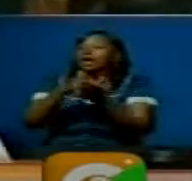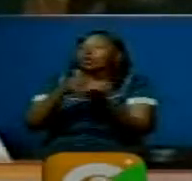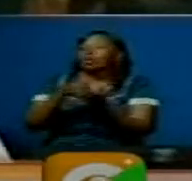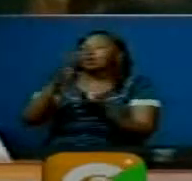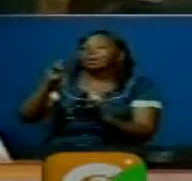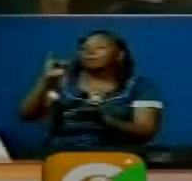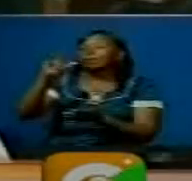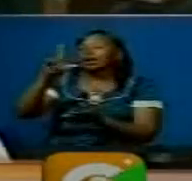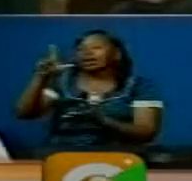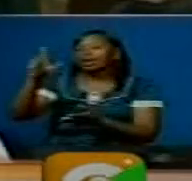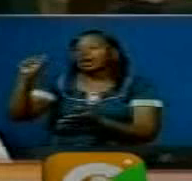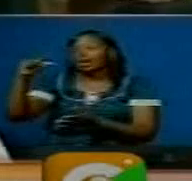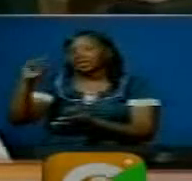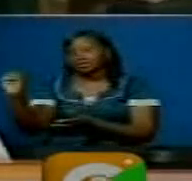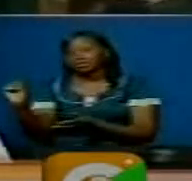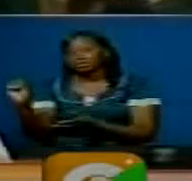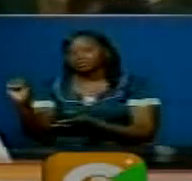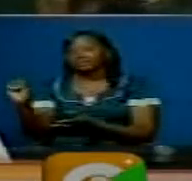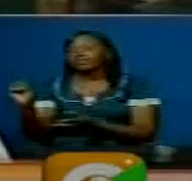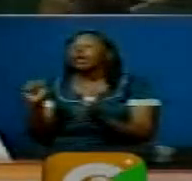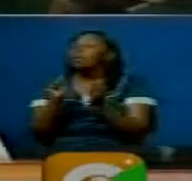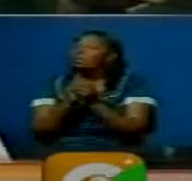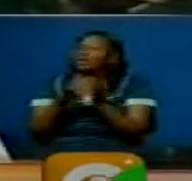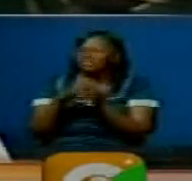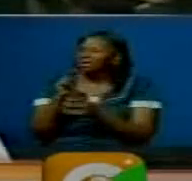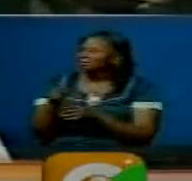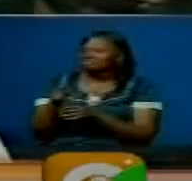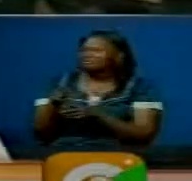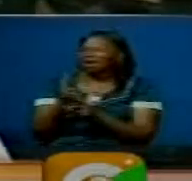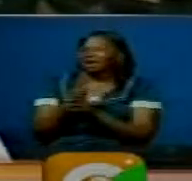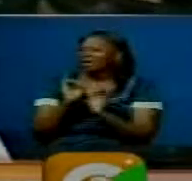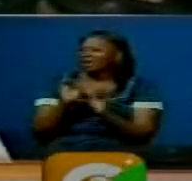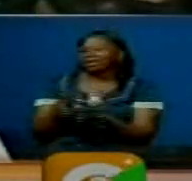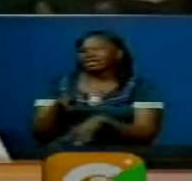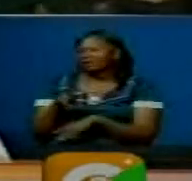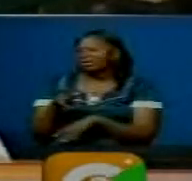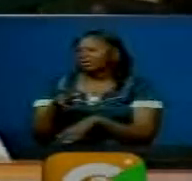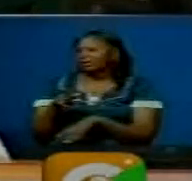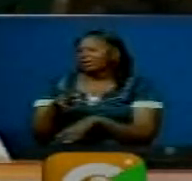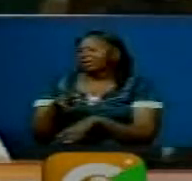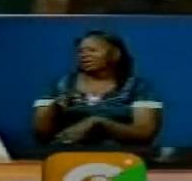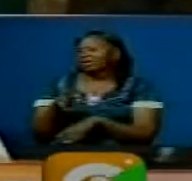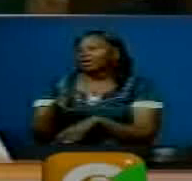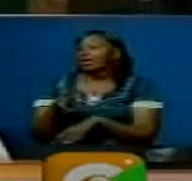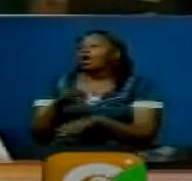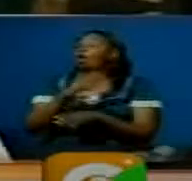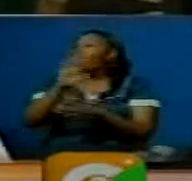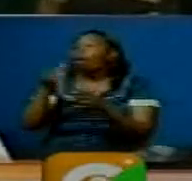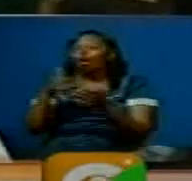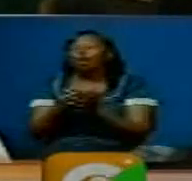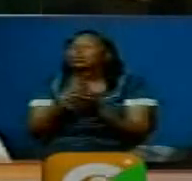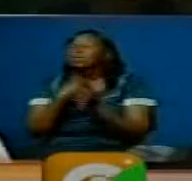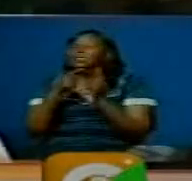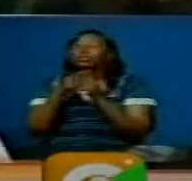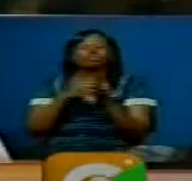have dispensed with earlier in the morning before things turned chaotic. And Kendagor, these two issues are actually intertwined. We